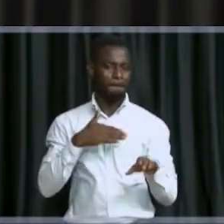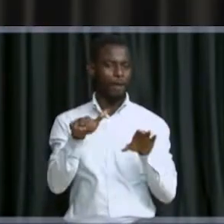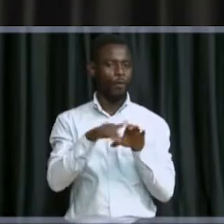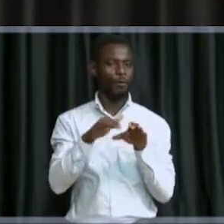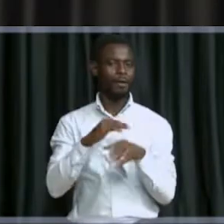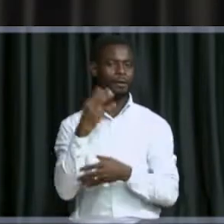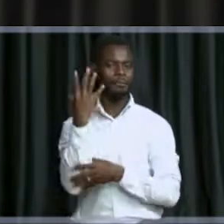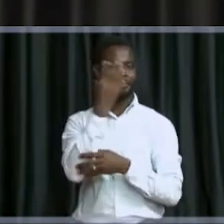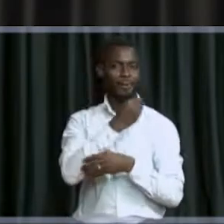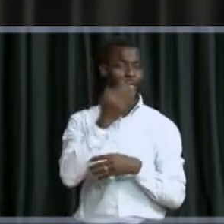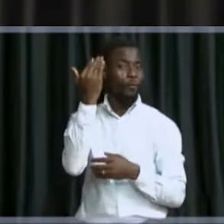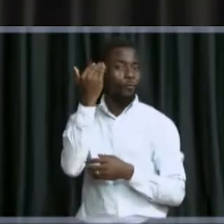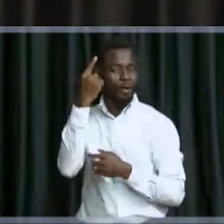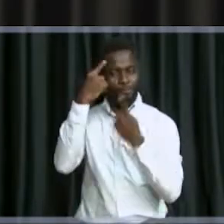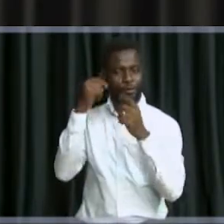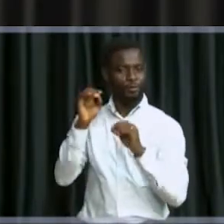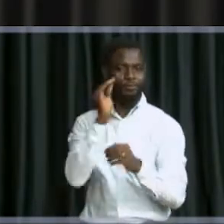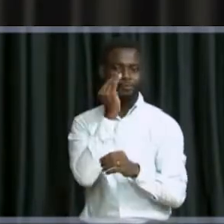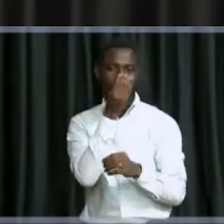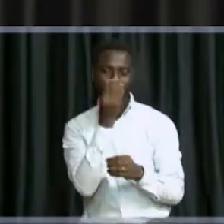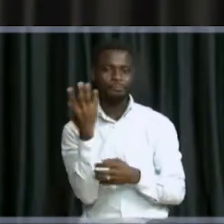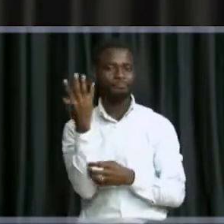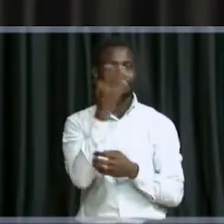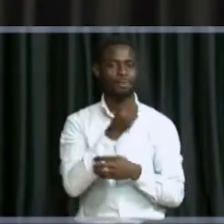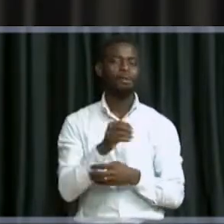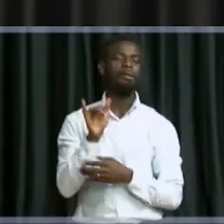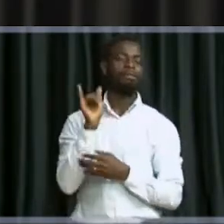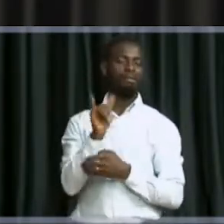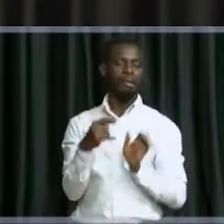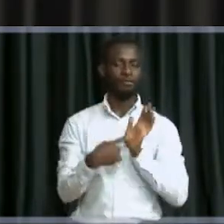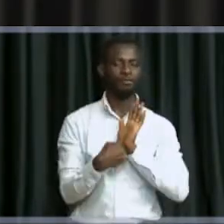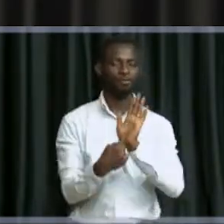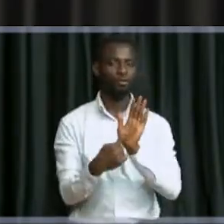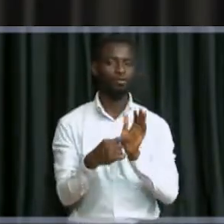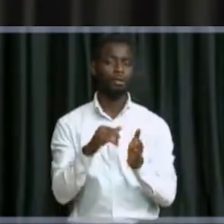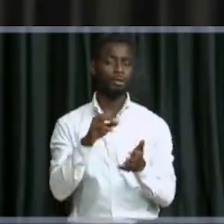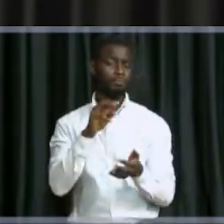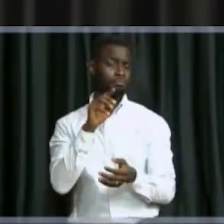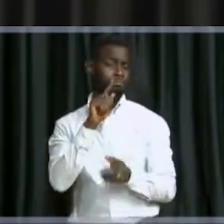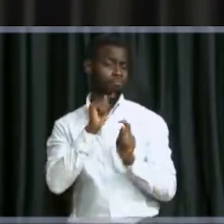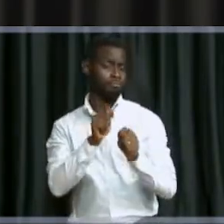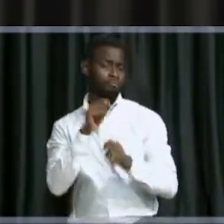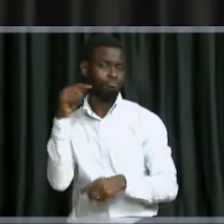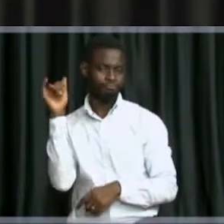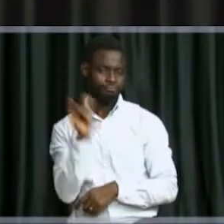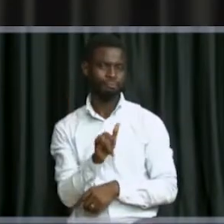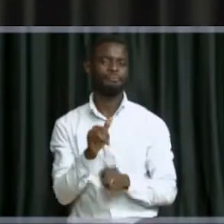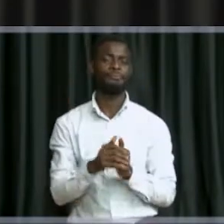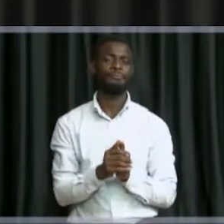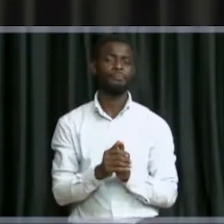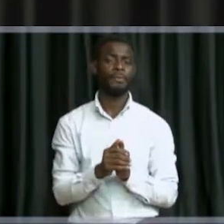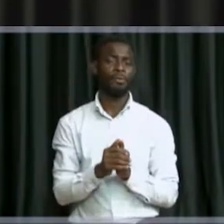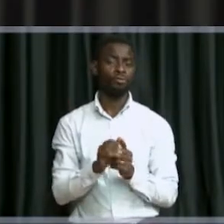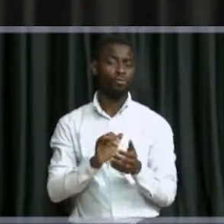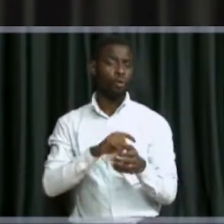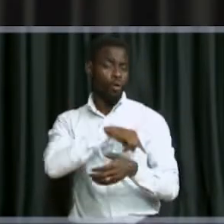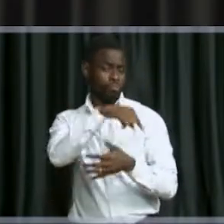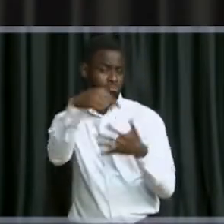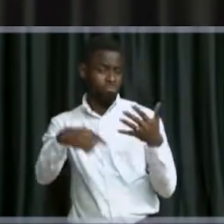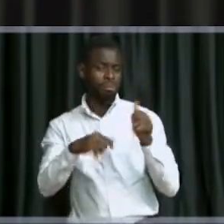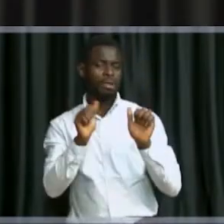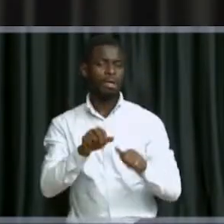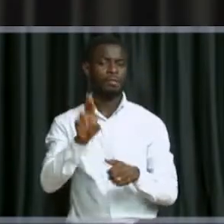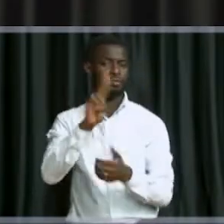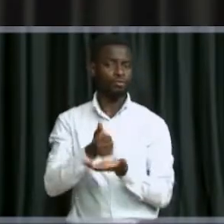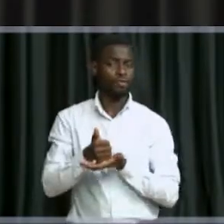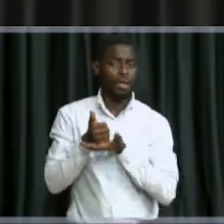what is flowers here. And I can tell you through church, and hear you from your own heart, the old